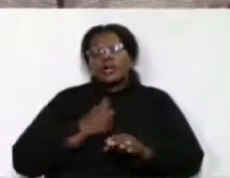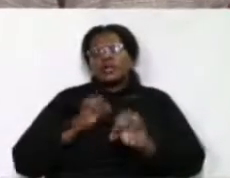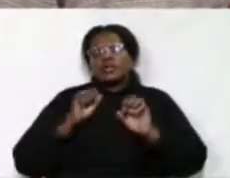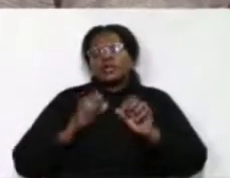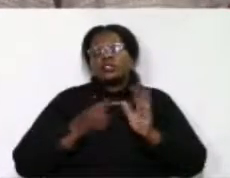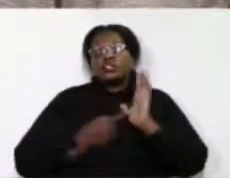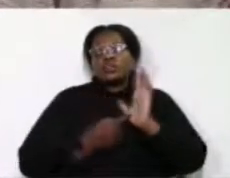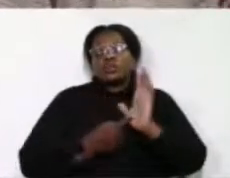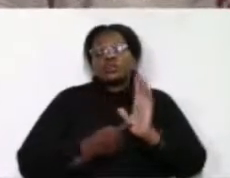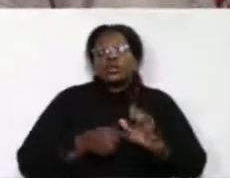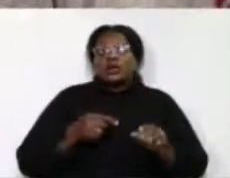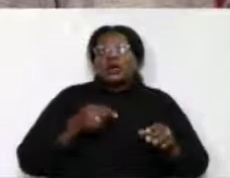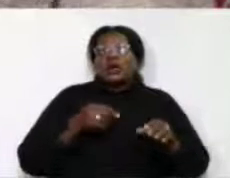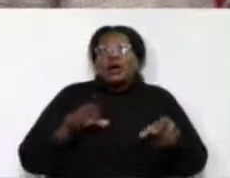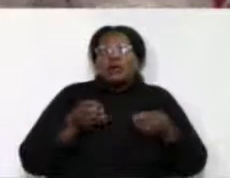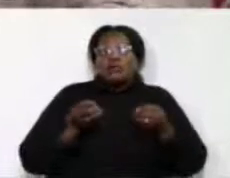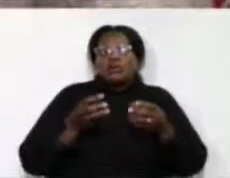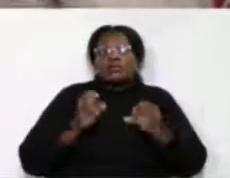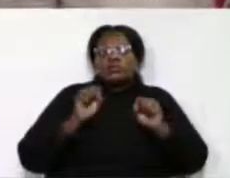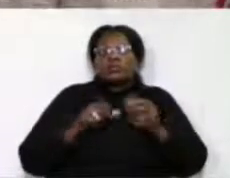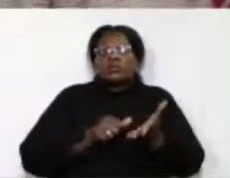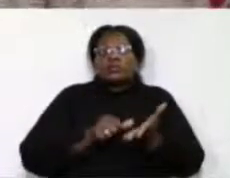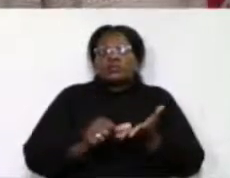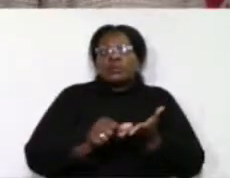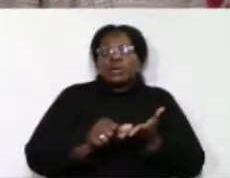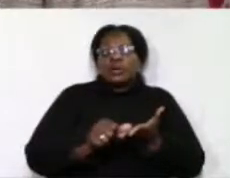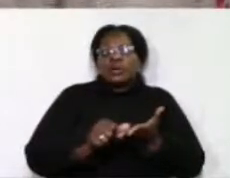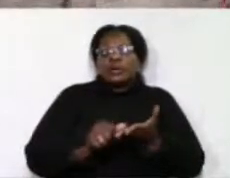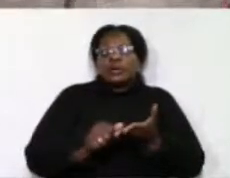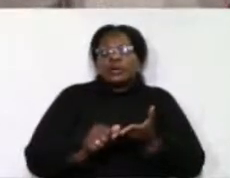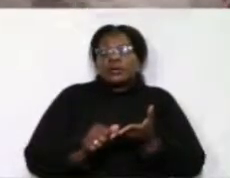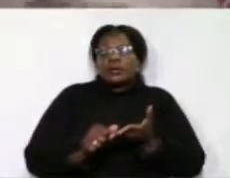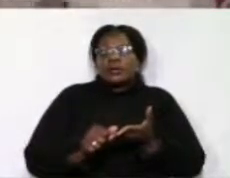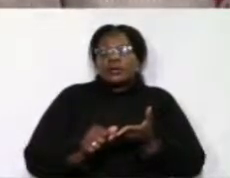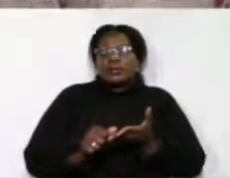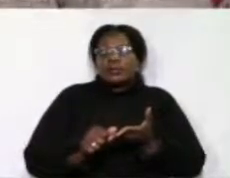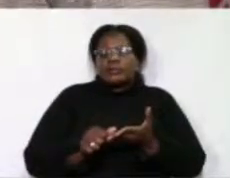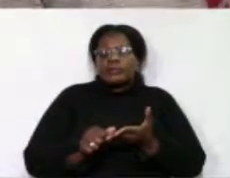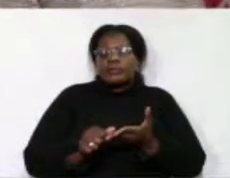Accrued liabilities could be something that we've on hire purchase, but we've spread it over so many years. Like